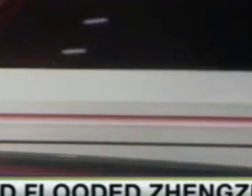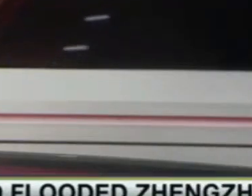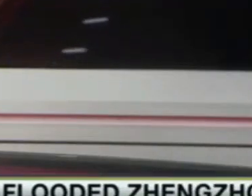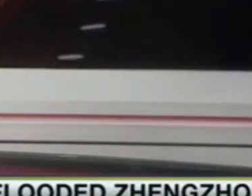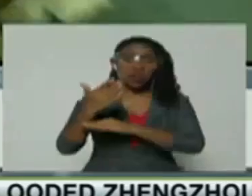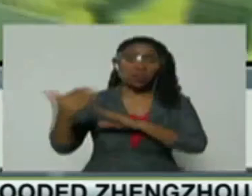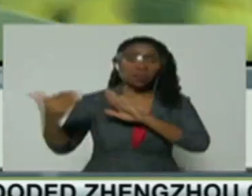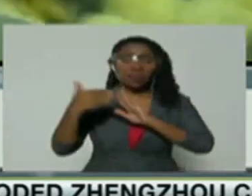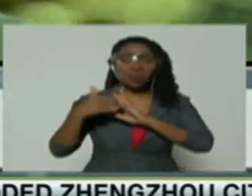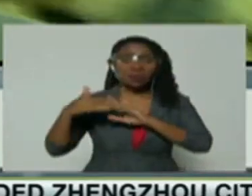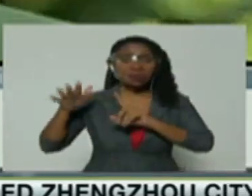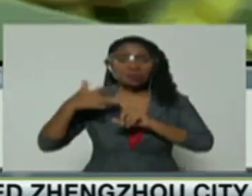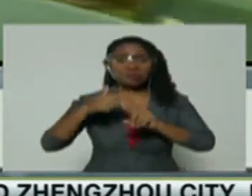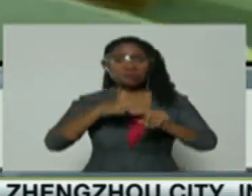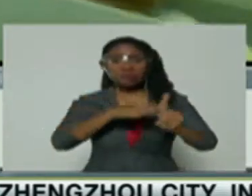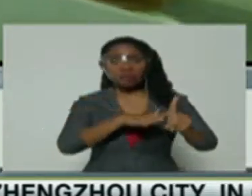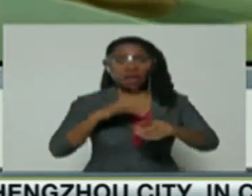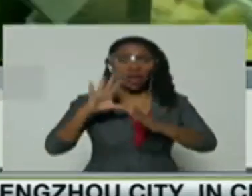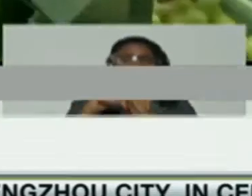England.